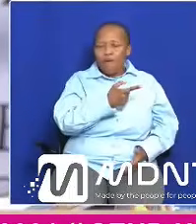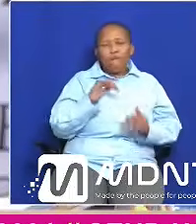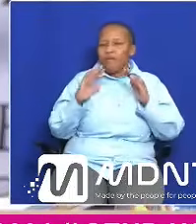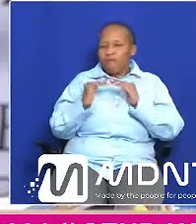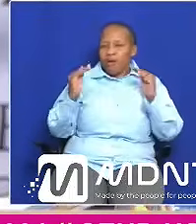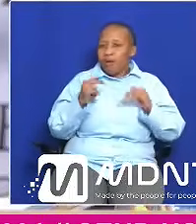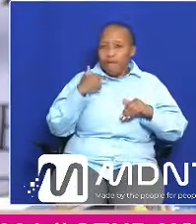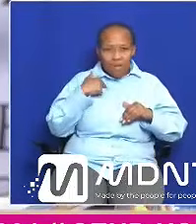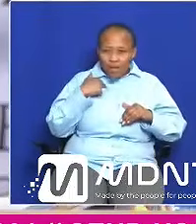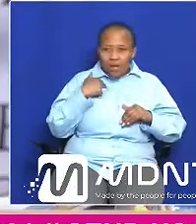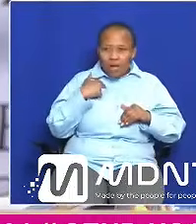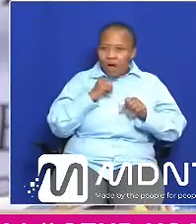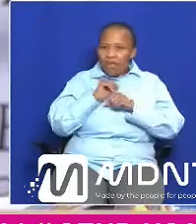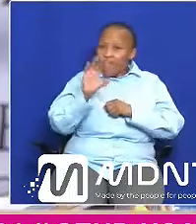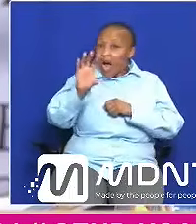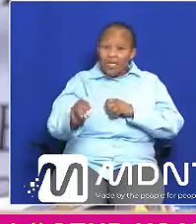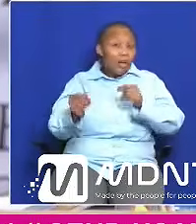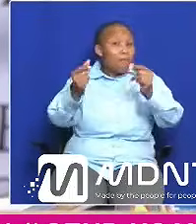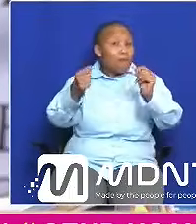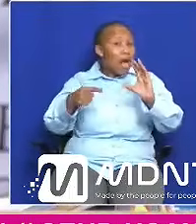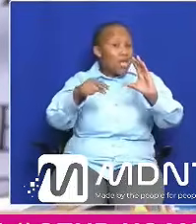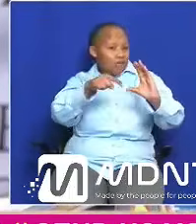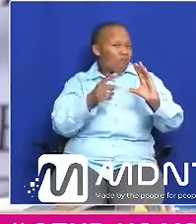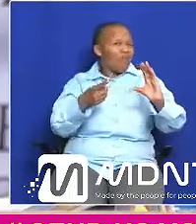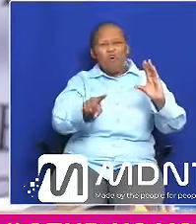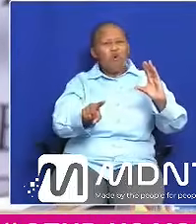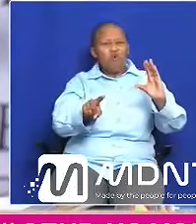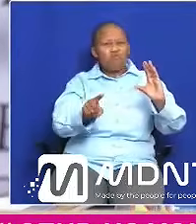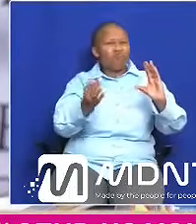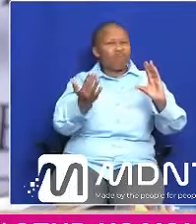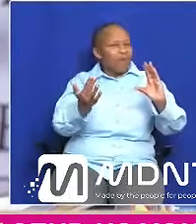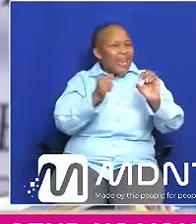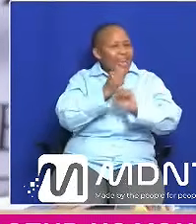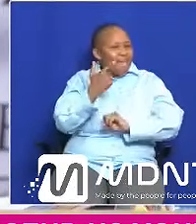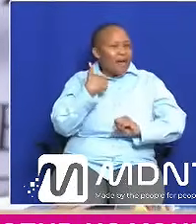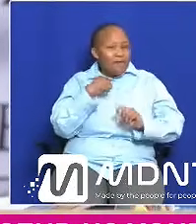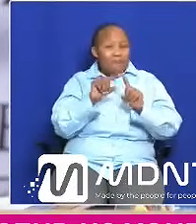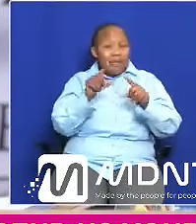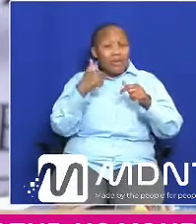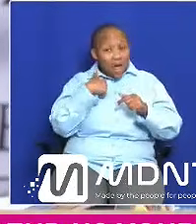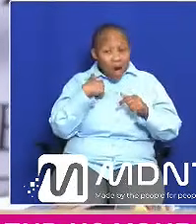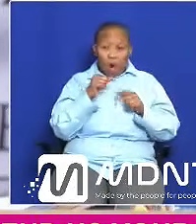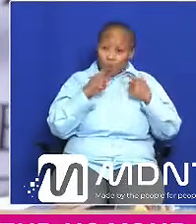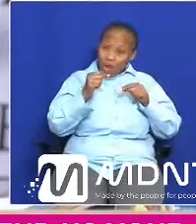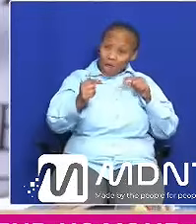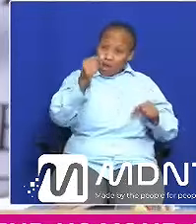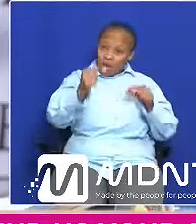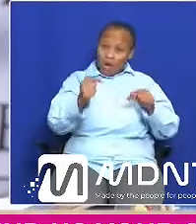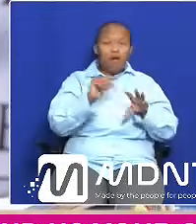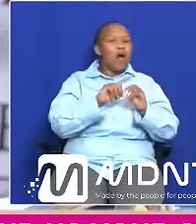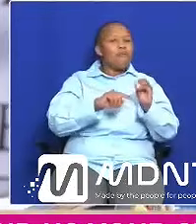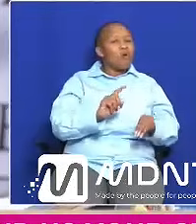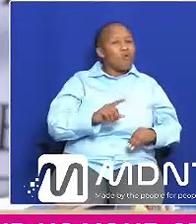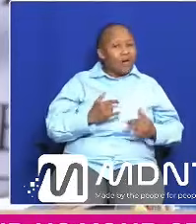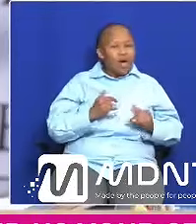for. The only question I asked you, and what you and I are debating, is why you sent these particular documents to